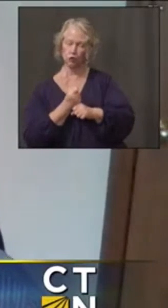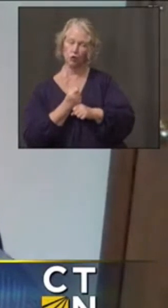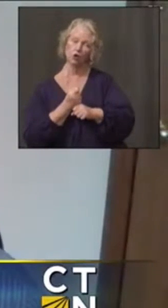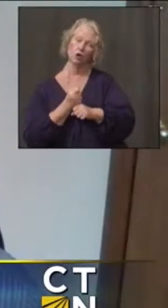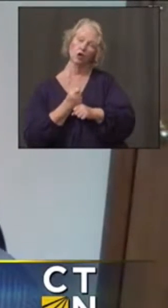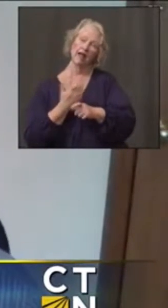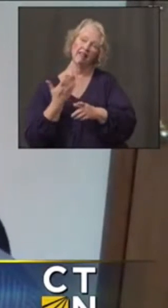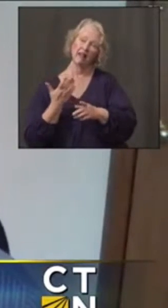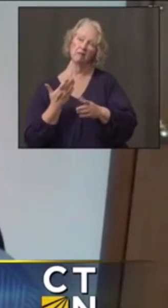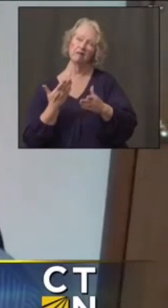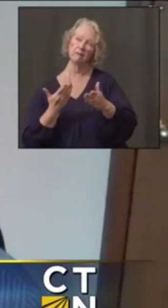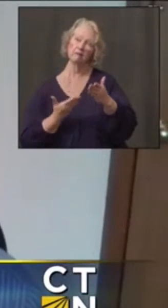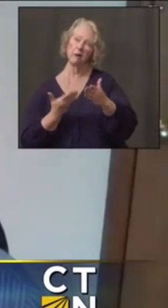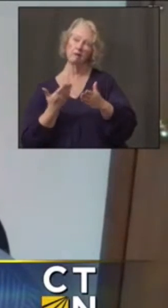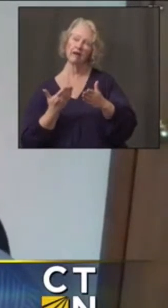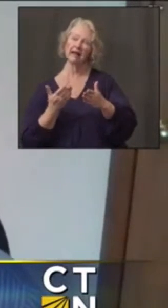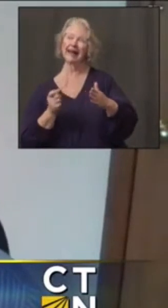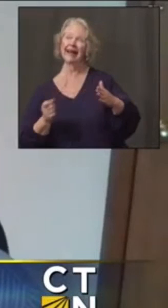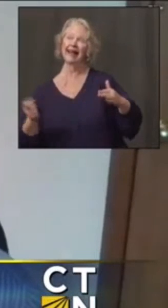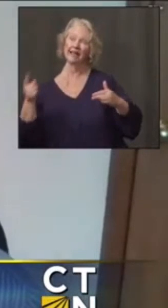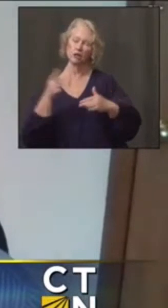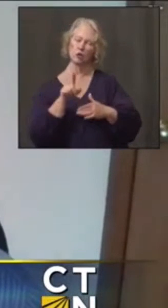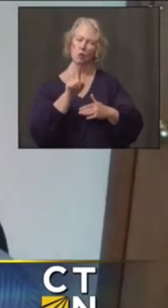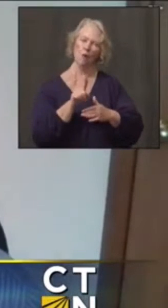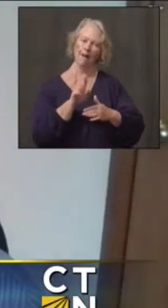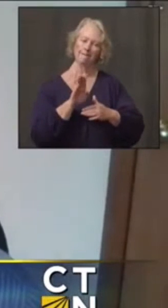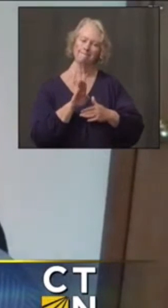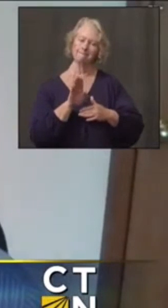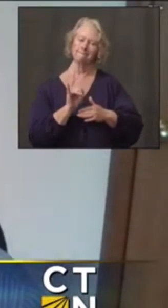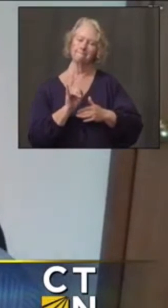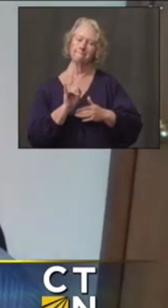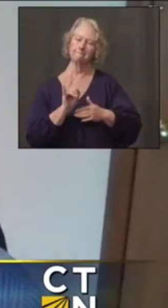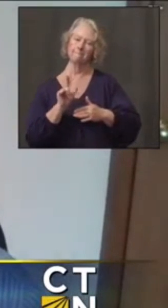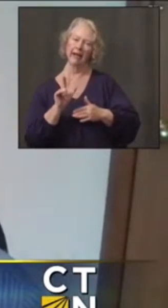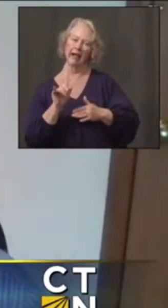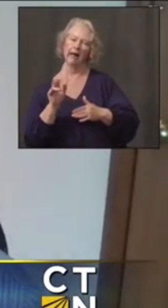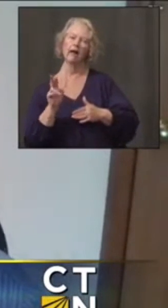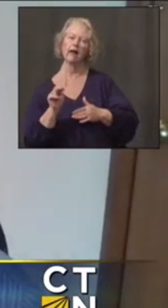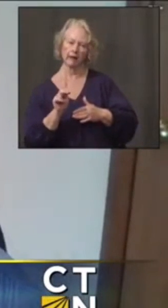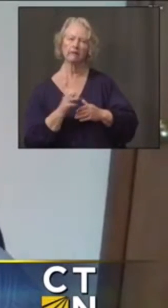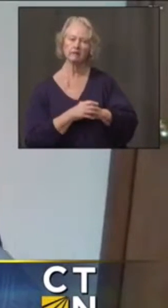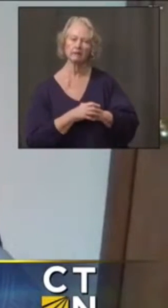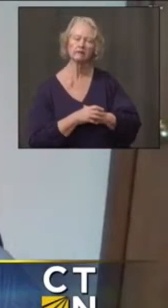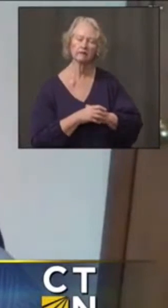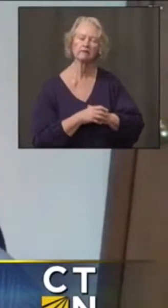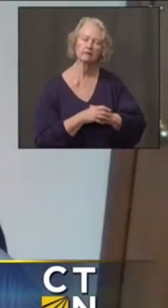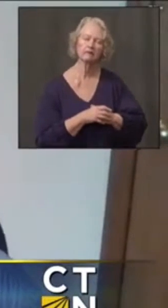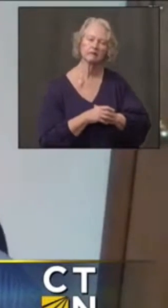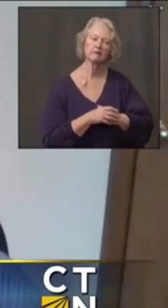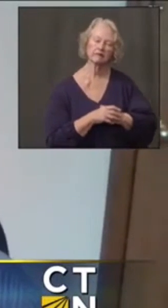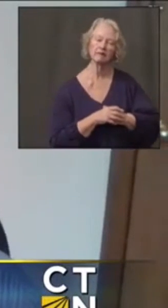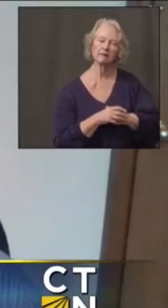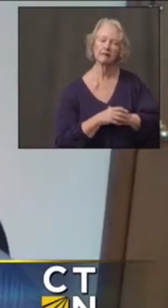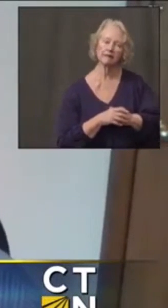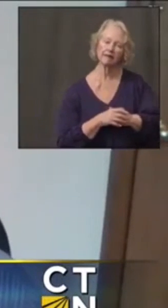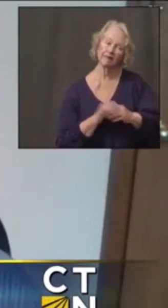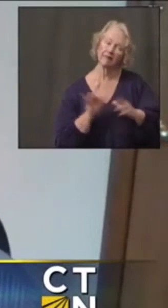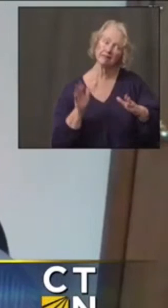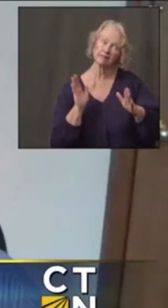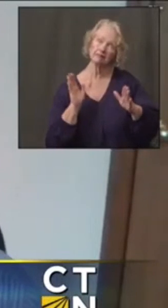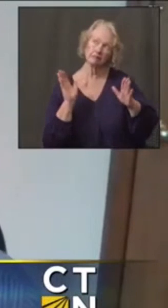1 billion or more next year as the manufacturing really kicks into high gear. So those are the things that we are hoping